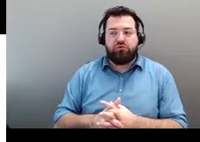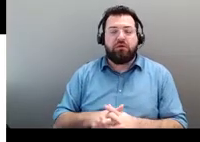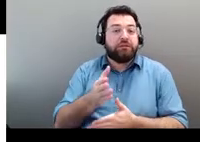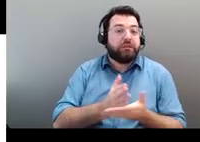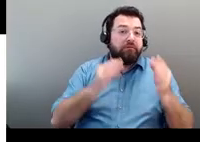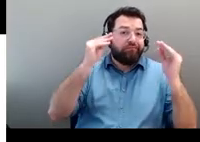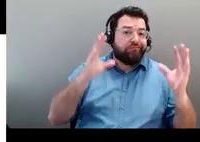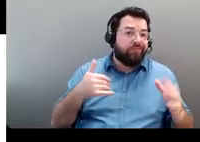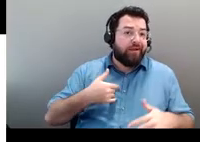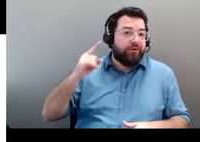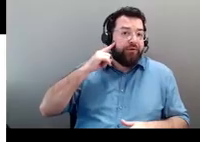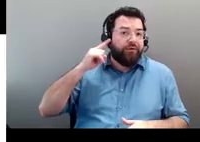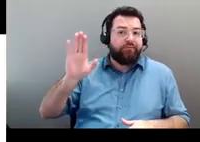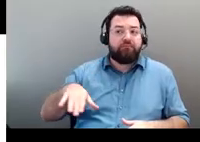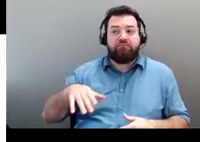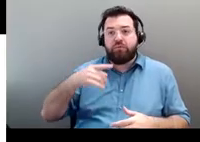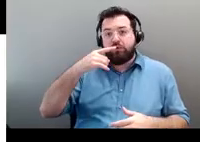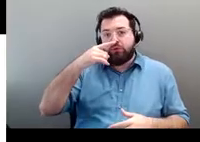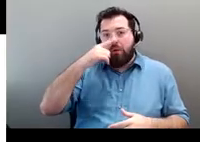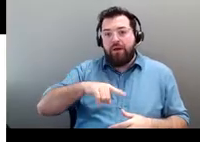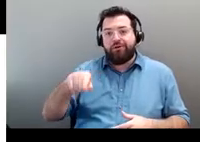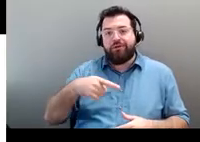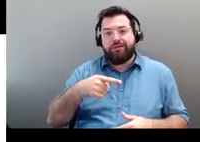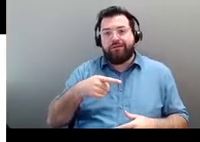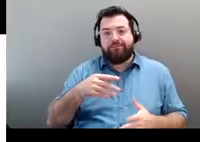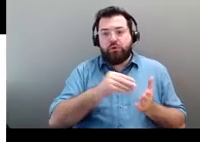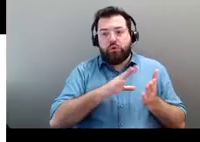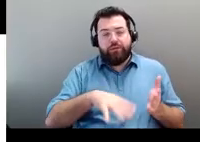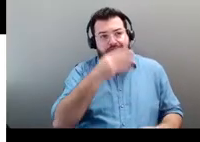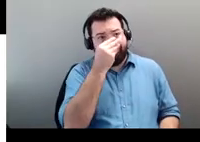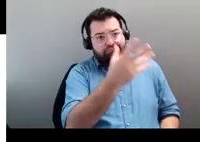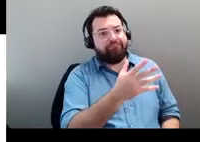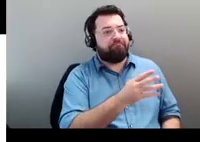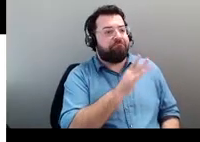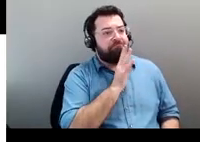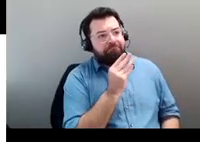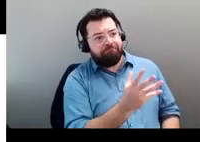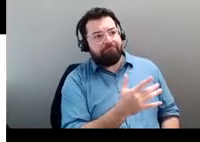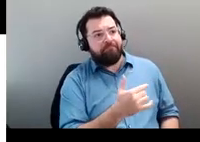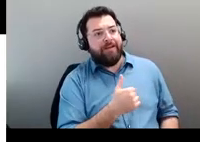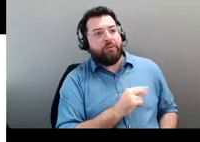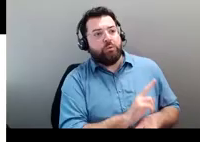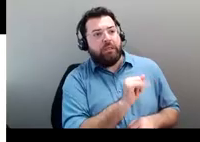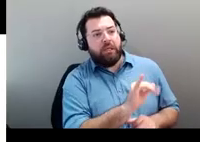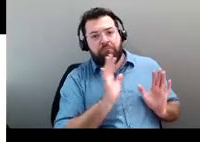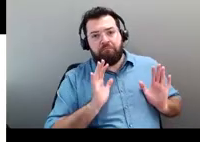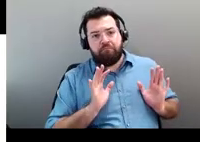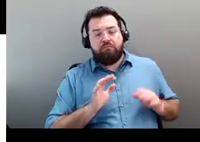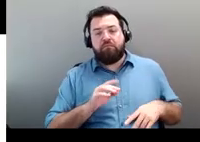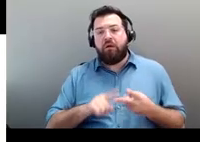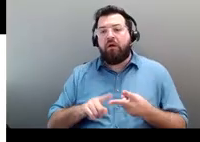instructors I've heard that they're okay with just a quick verbal disclosure. You know,